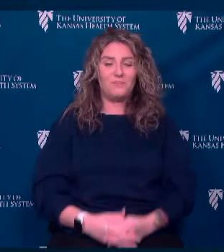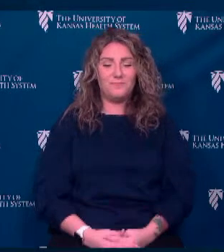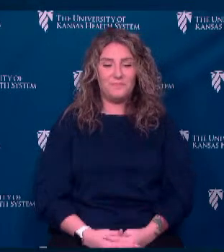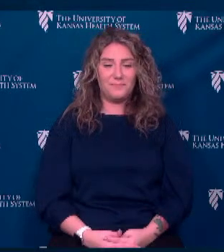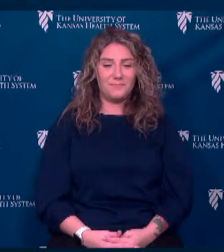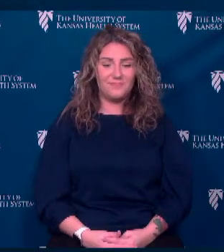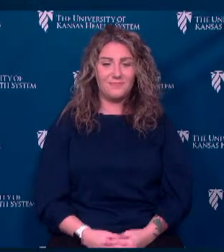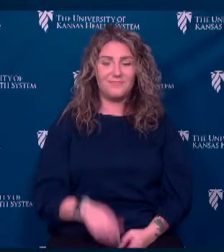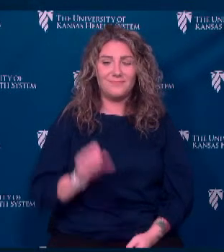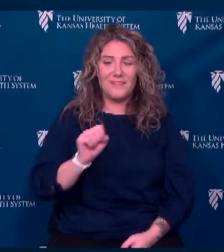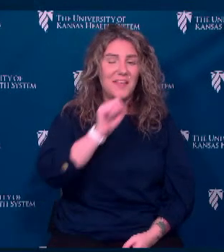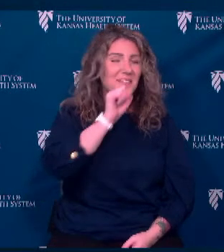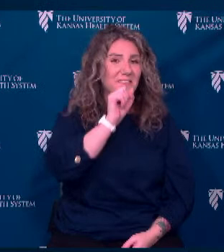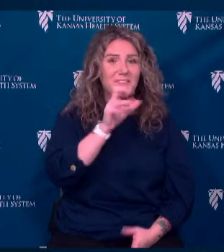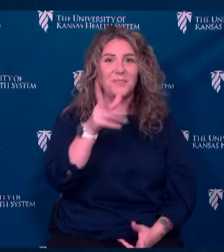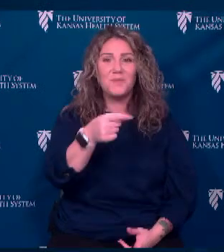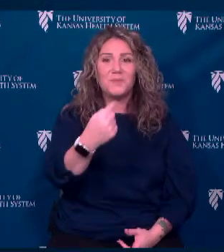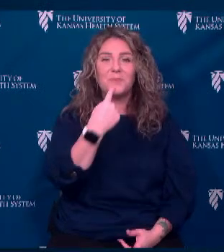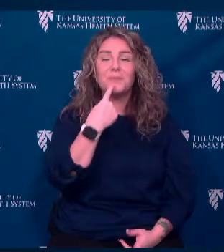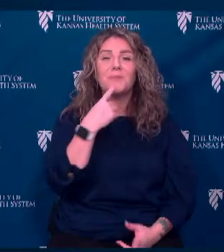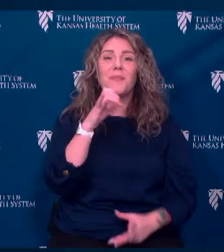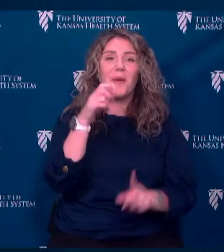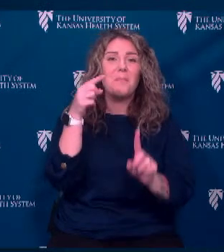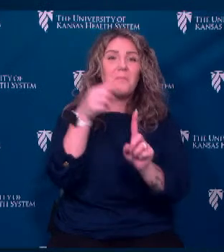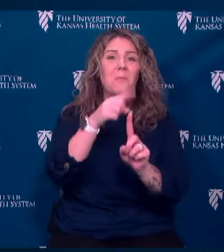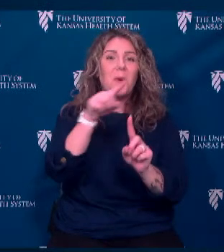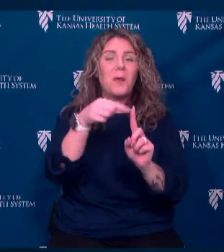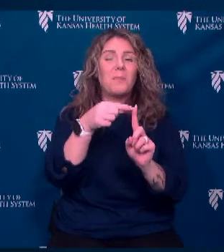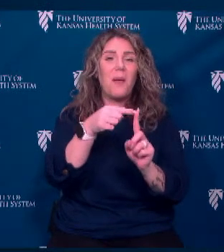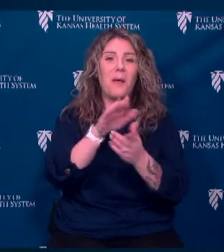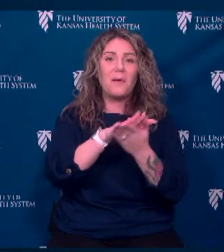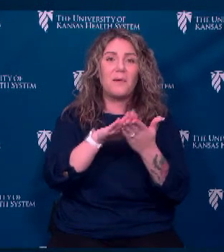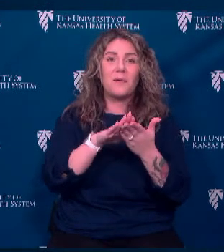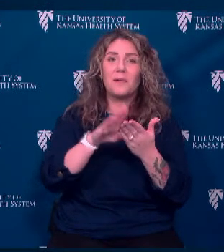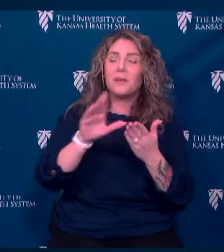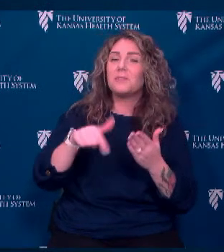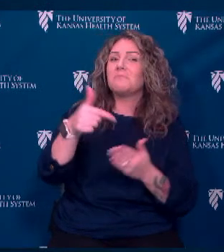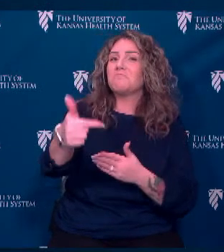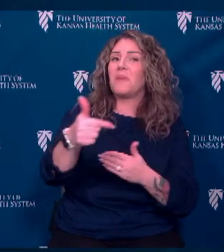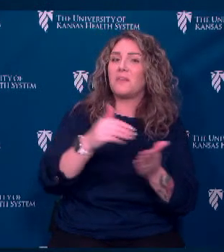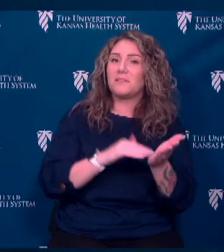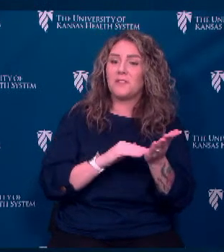I love what you just said about that. That point about kindness is spot on. Dr. Batrash.